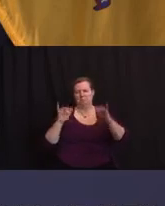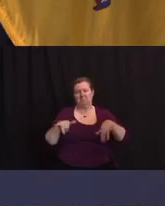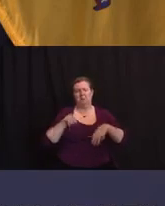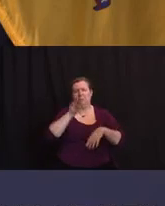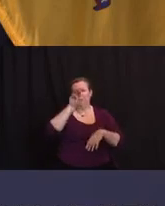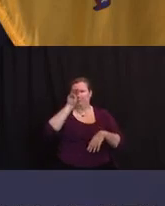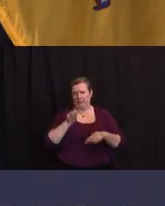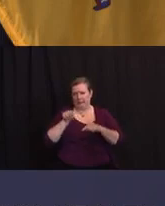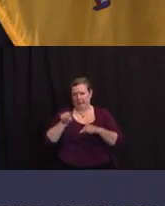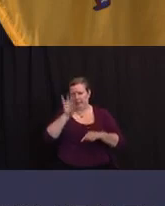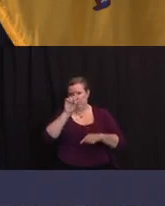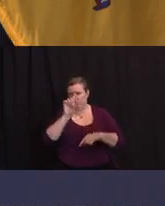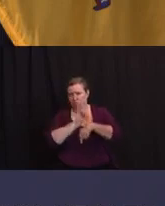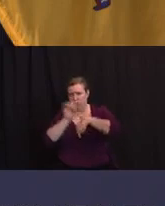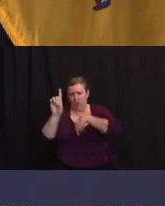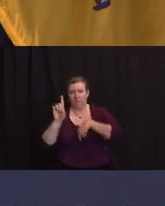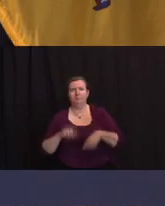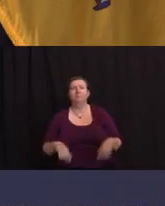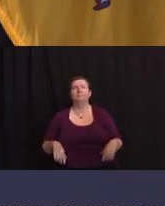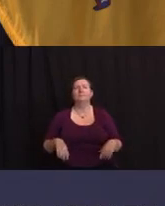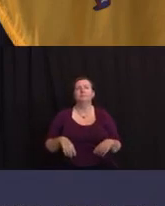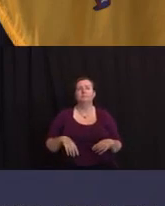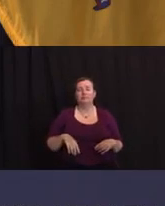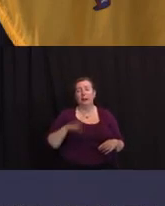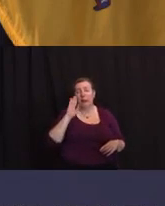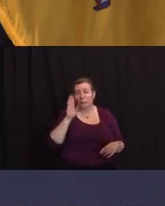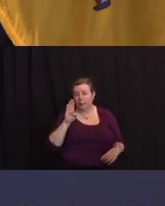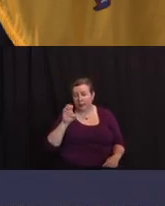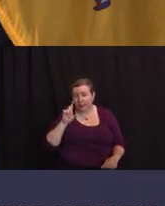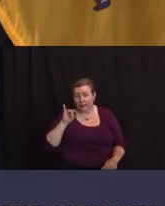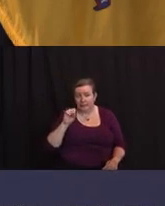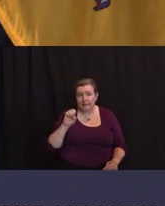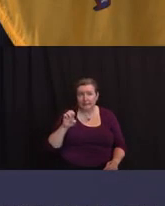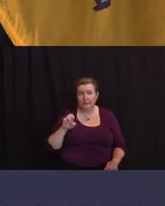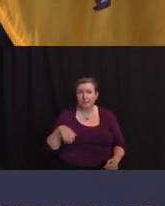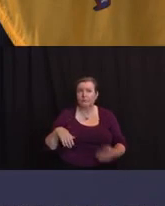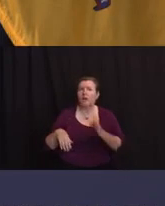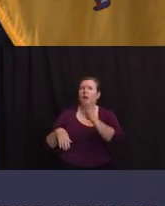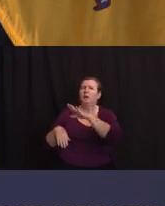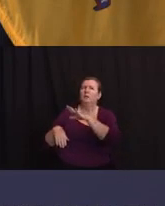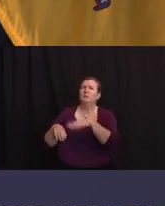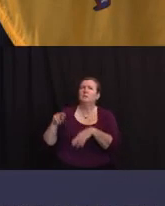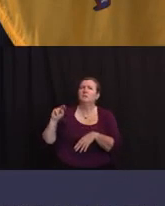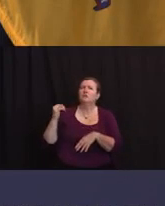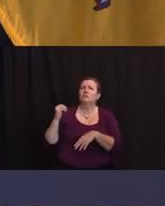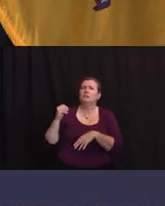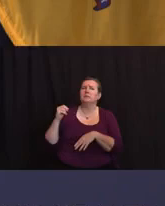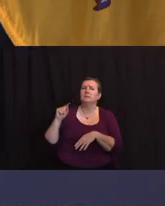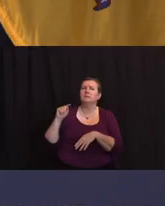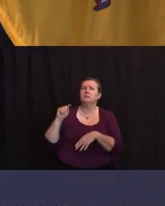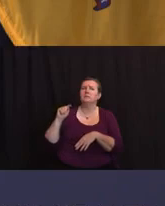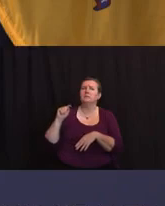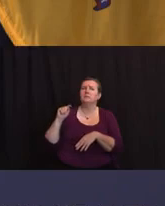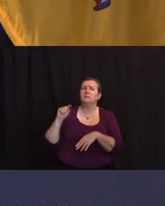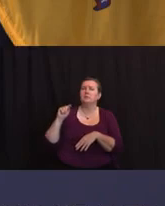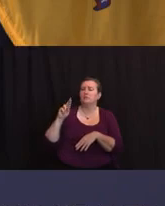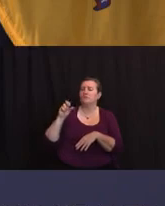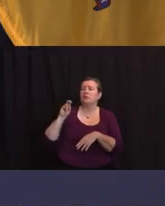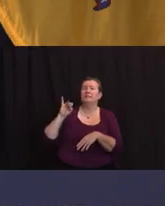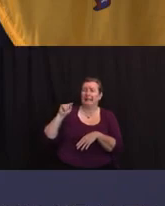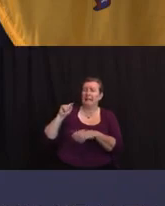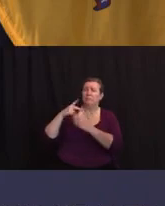you. Good afternoon. My question is about a New Jersey Transit project in Bayhead, where the railroad